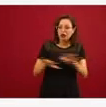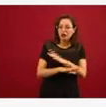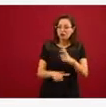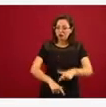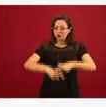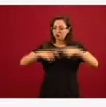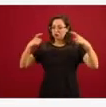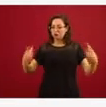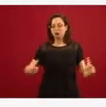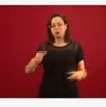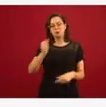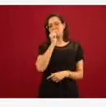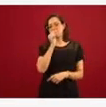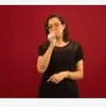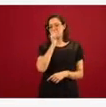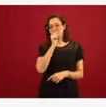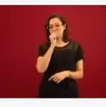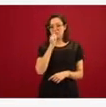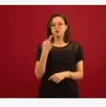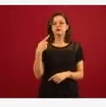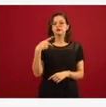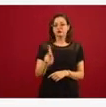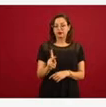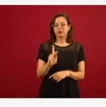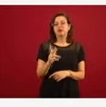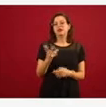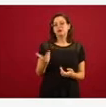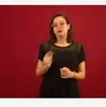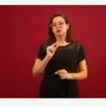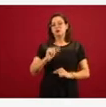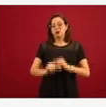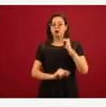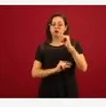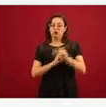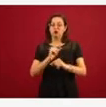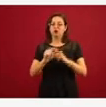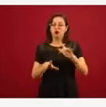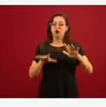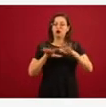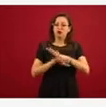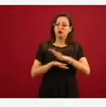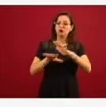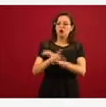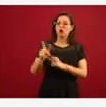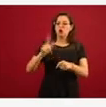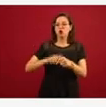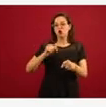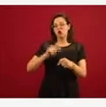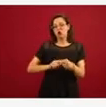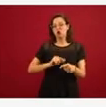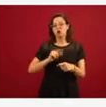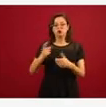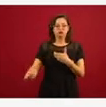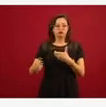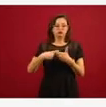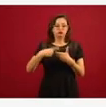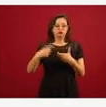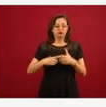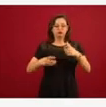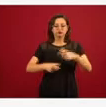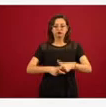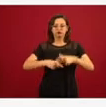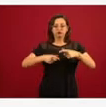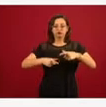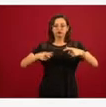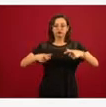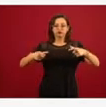We are seeing a similar pattern like the one we've been observing in past days, but this of